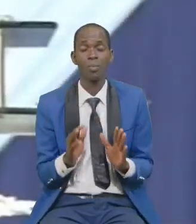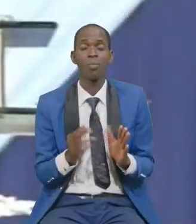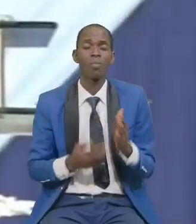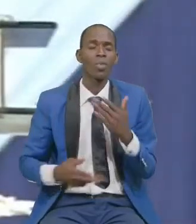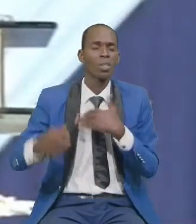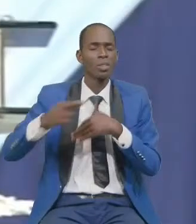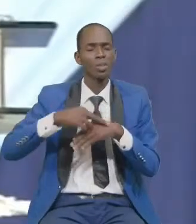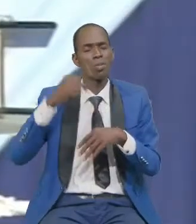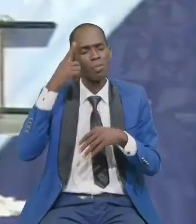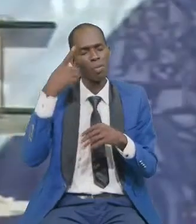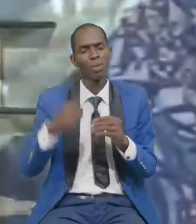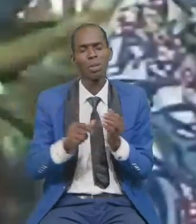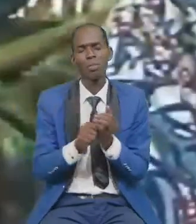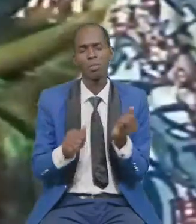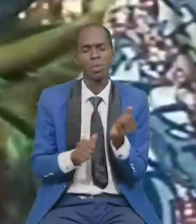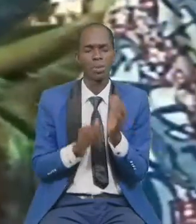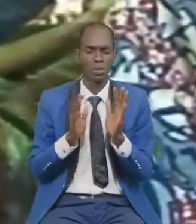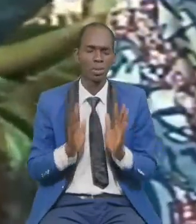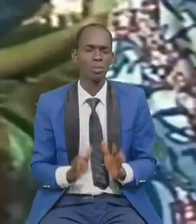Restoration for the backslider.